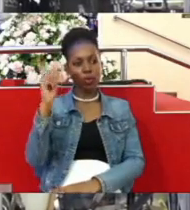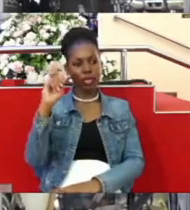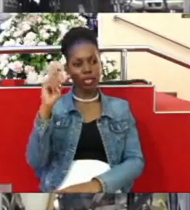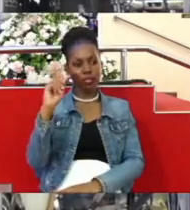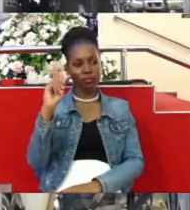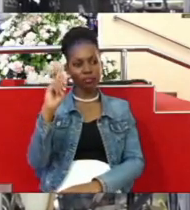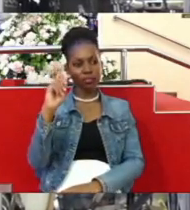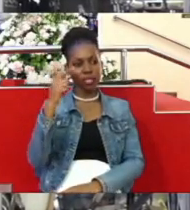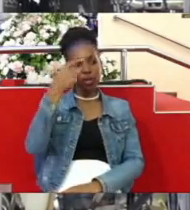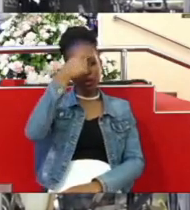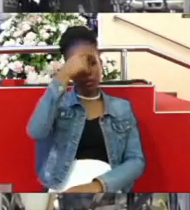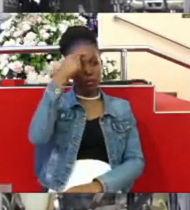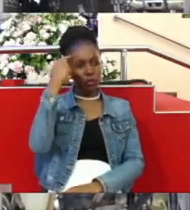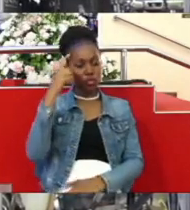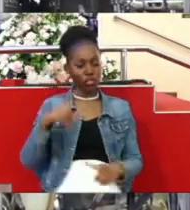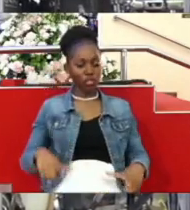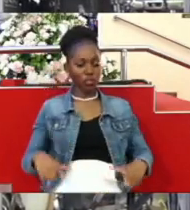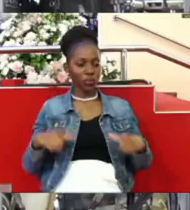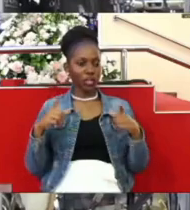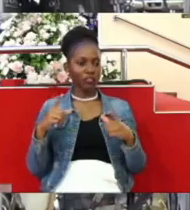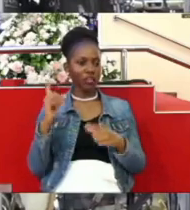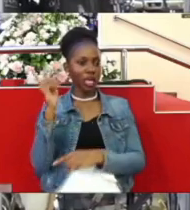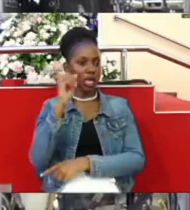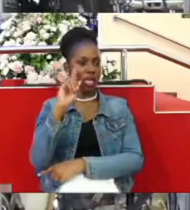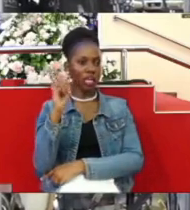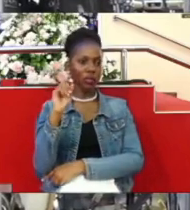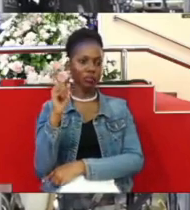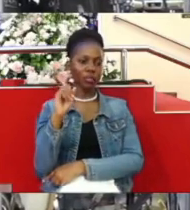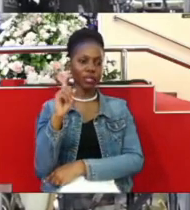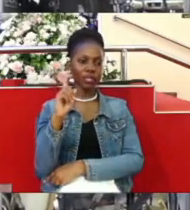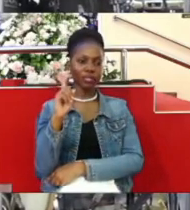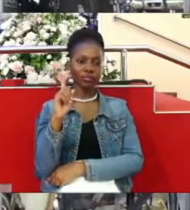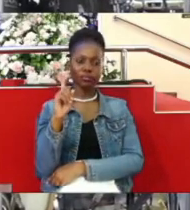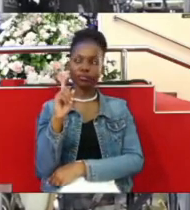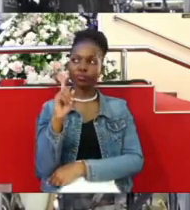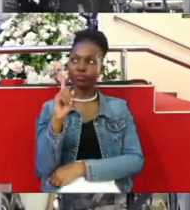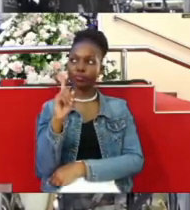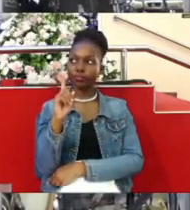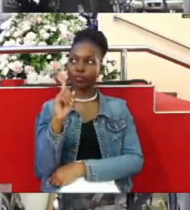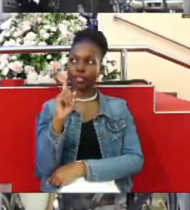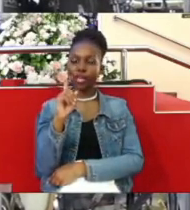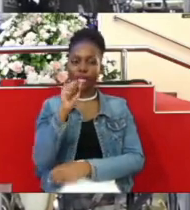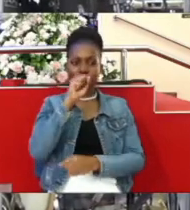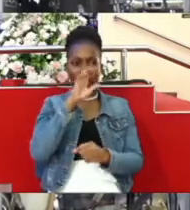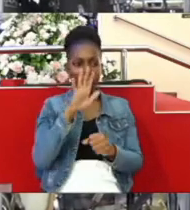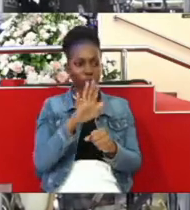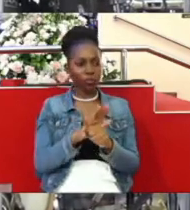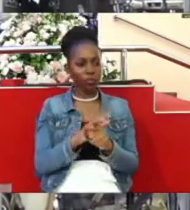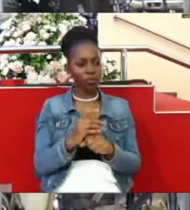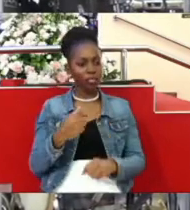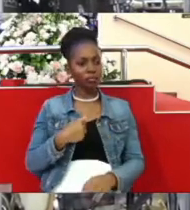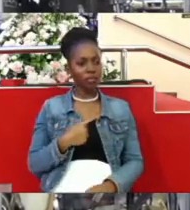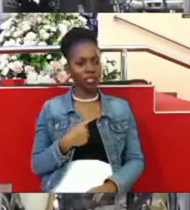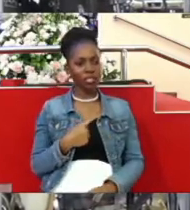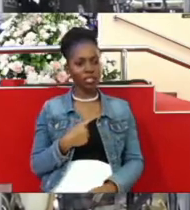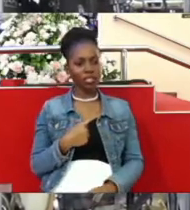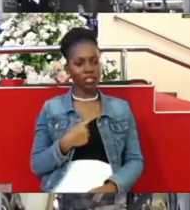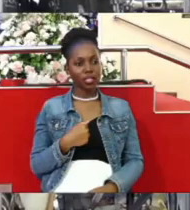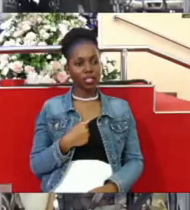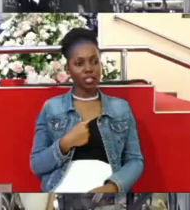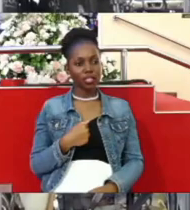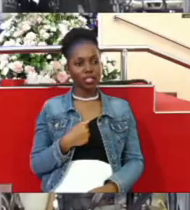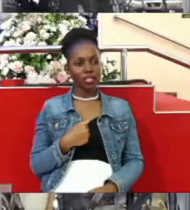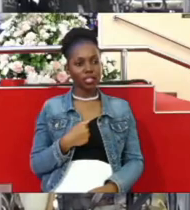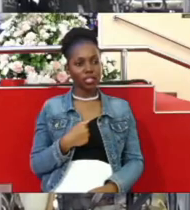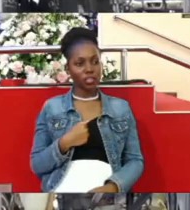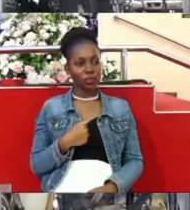Nairobi. Because she was living in the city. Kwa sababu alikuwa anaishi mjini. And she had promised me that she would take care of some of the things that